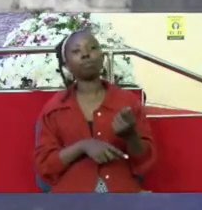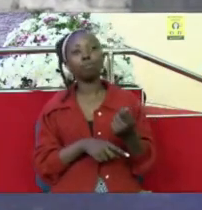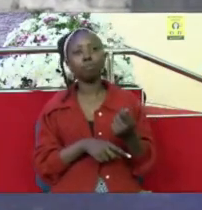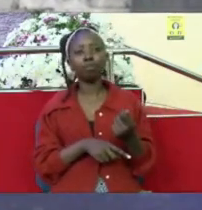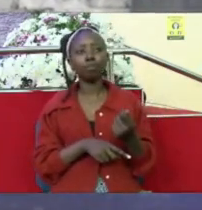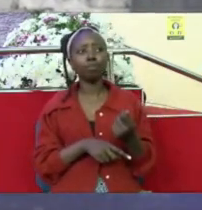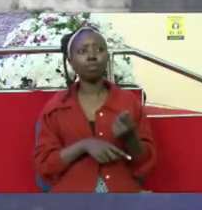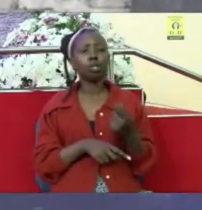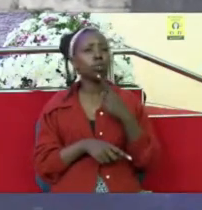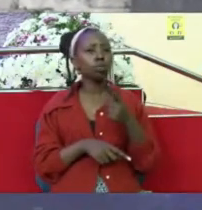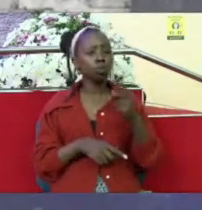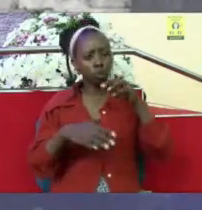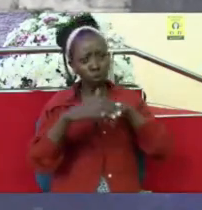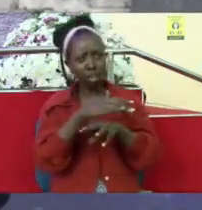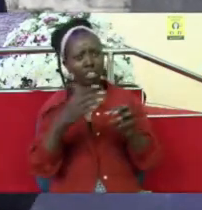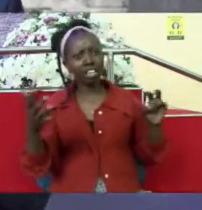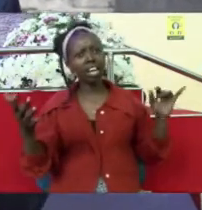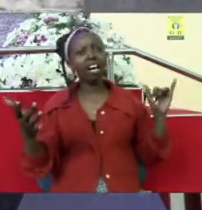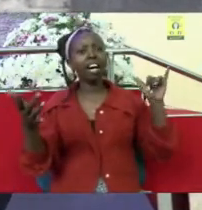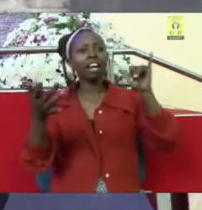Kwa hivyo unaingia ndege hapa unaenda Canada unalipa